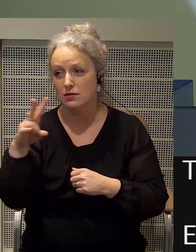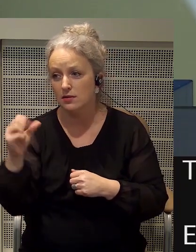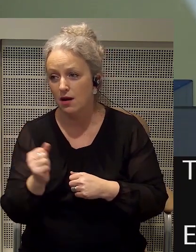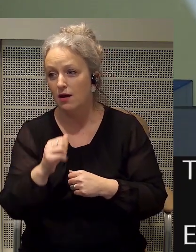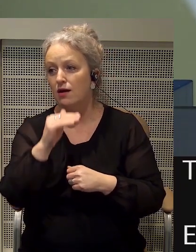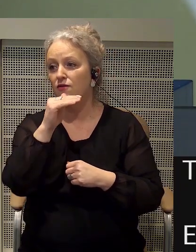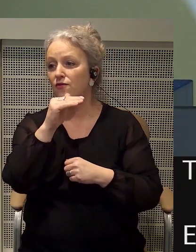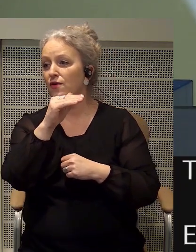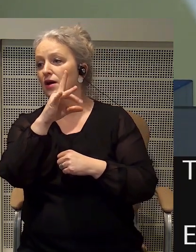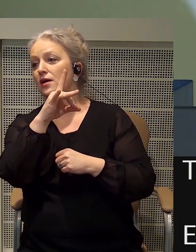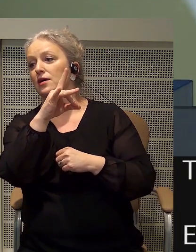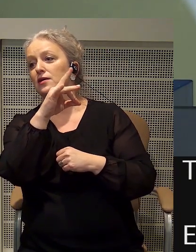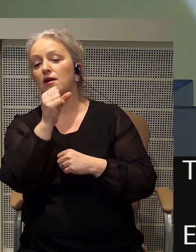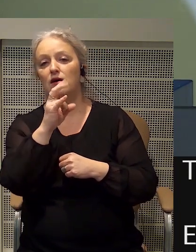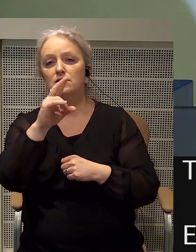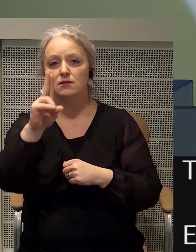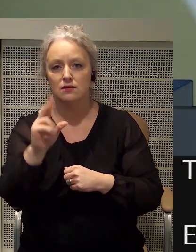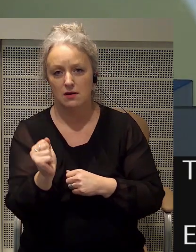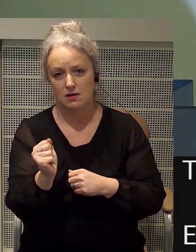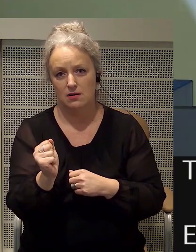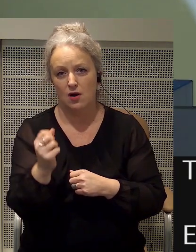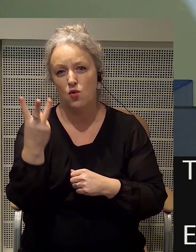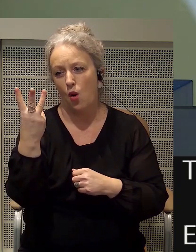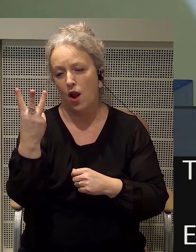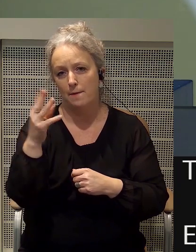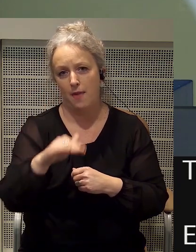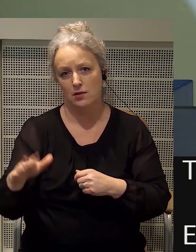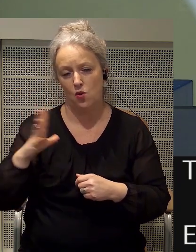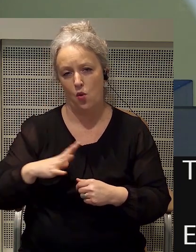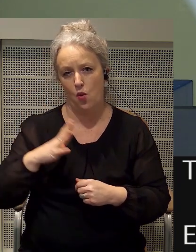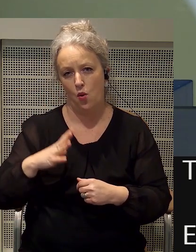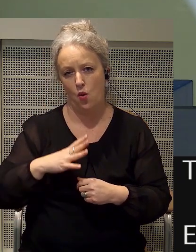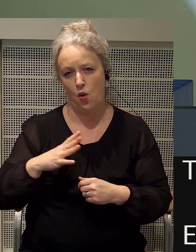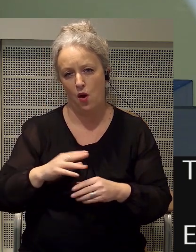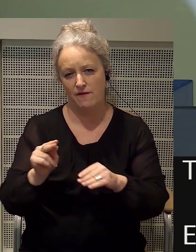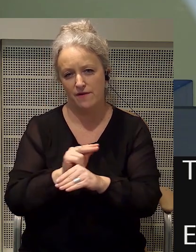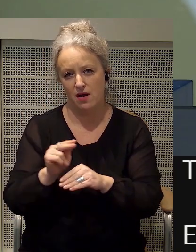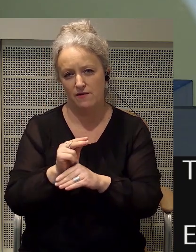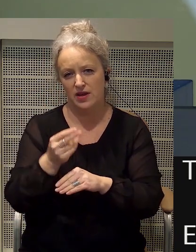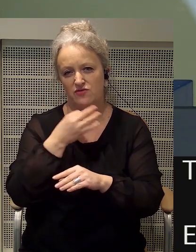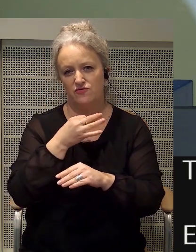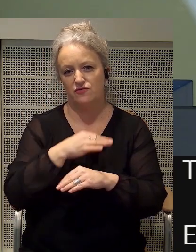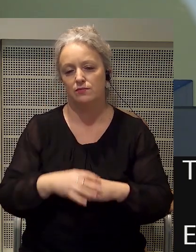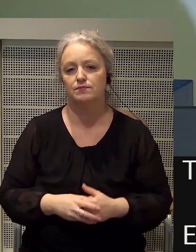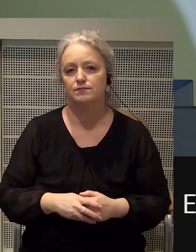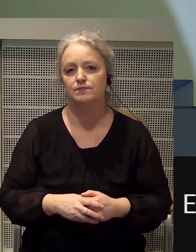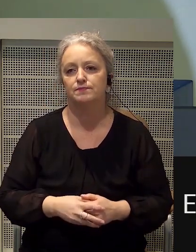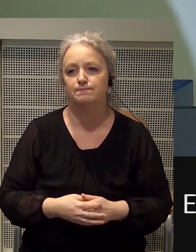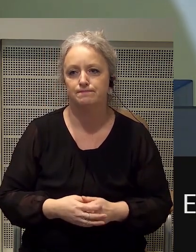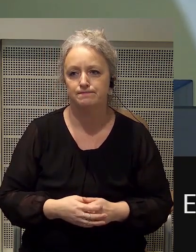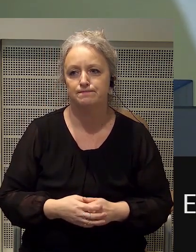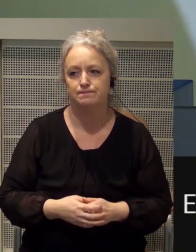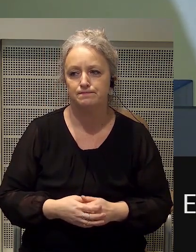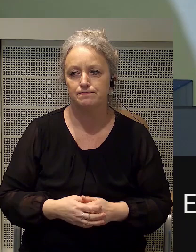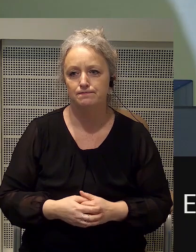Elli, Johanna, Frank, and Franka. These are only 3 examples of children waiting for this medicine to reach